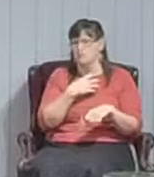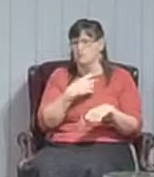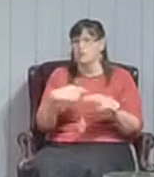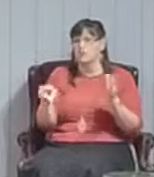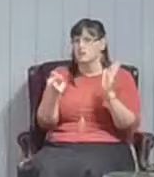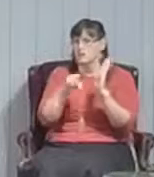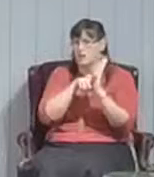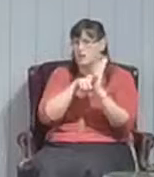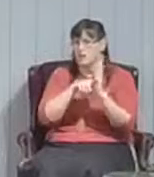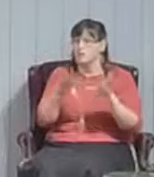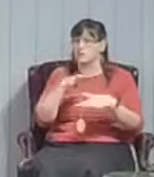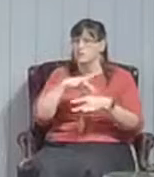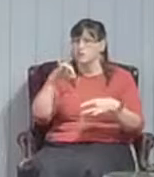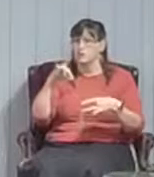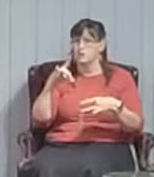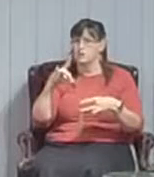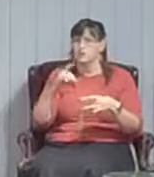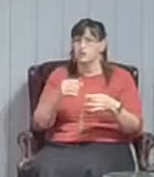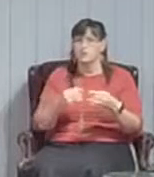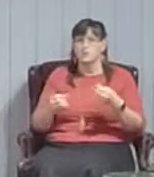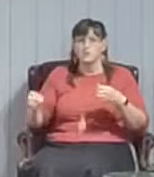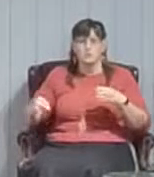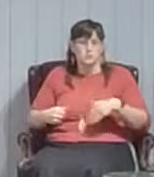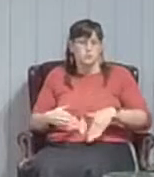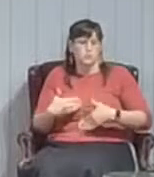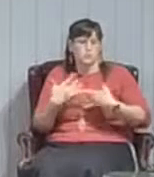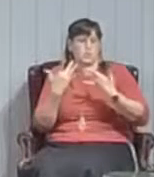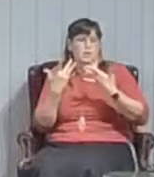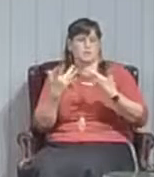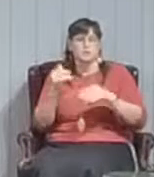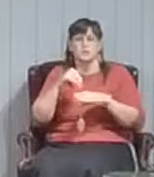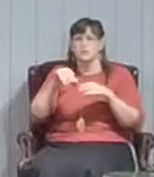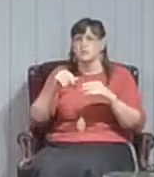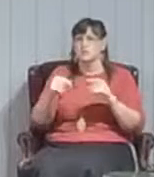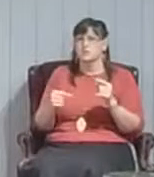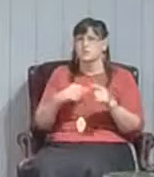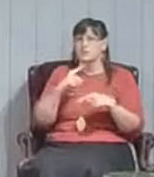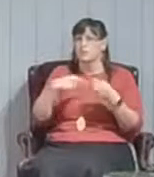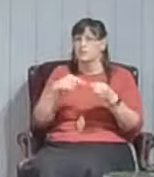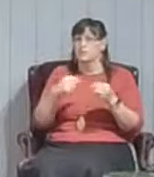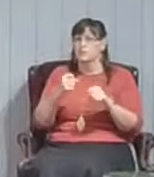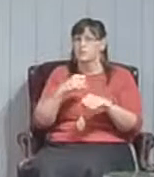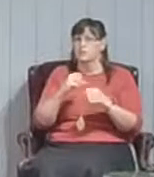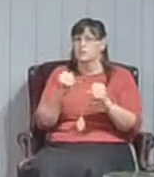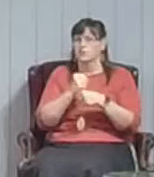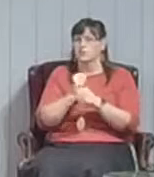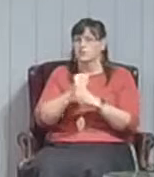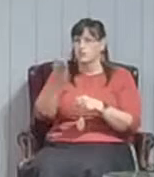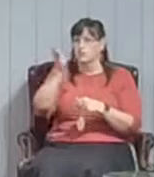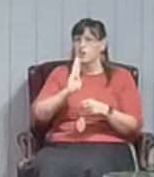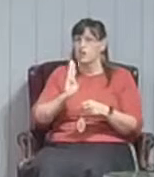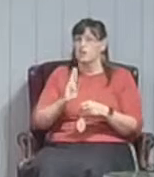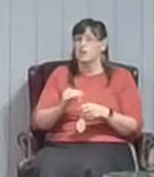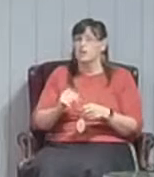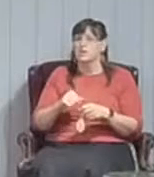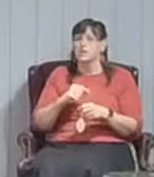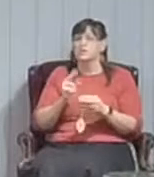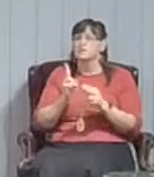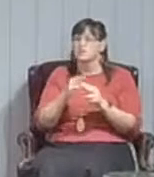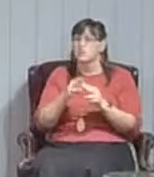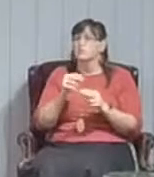arises in us toward the work of God, it is almost certainly satanically